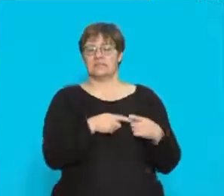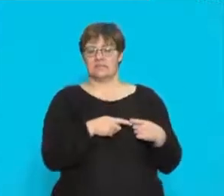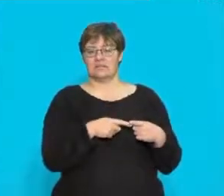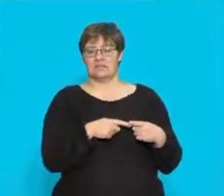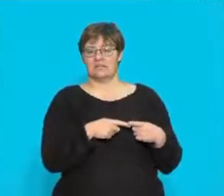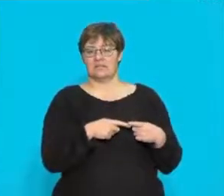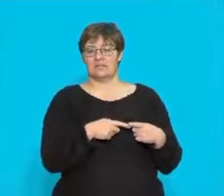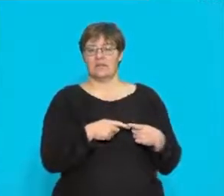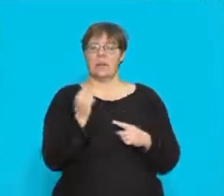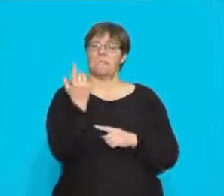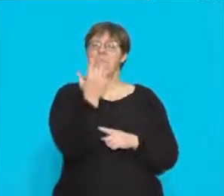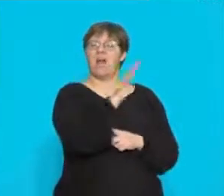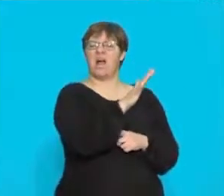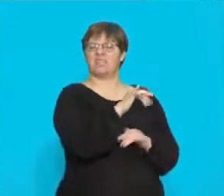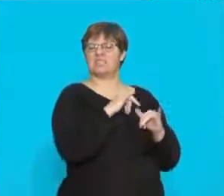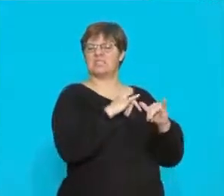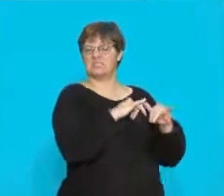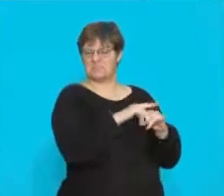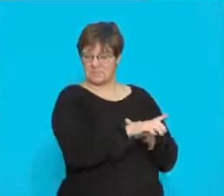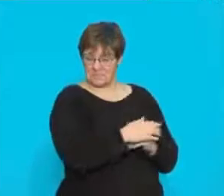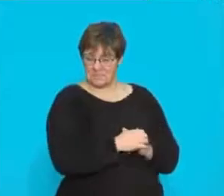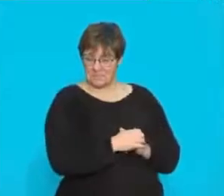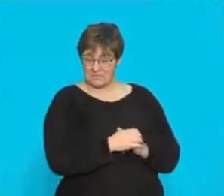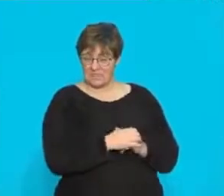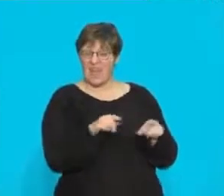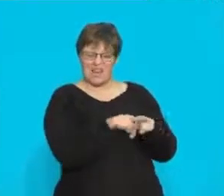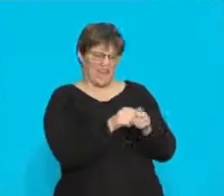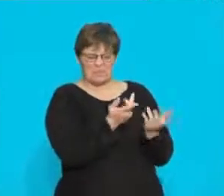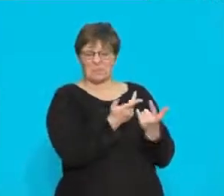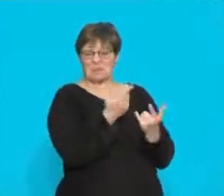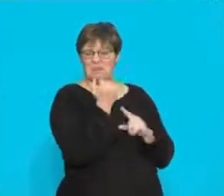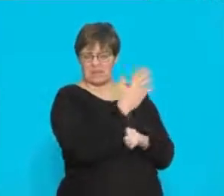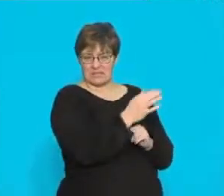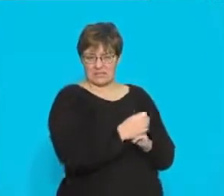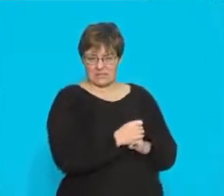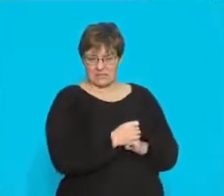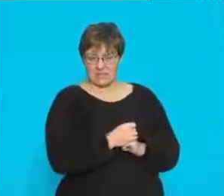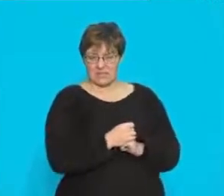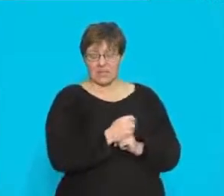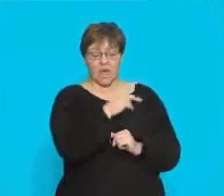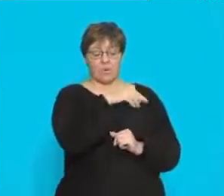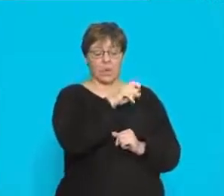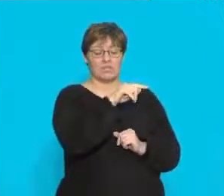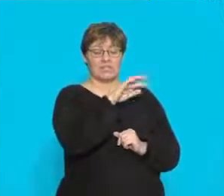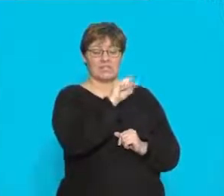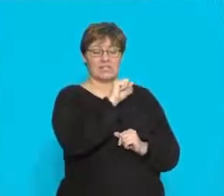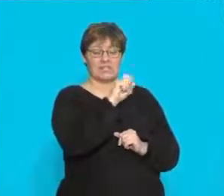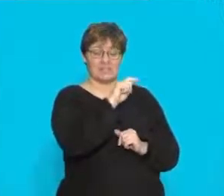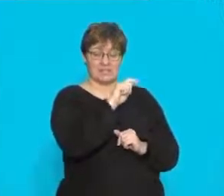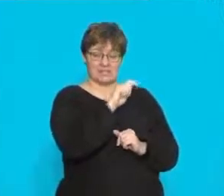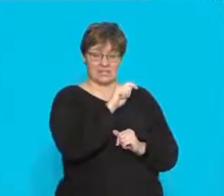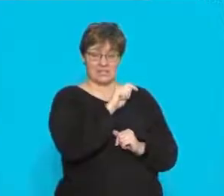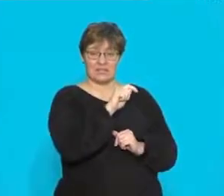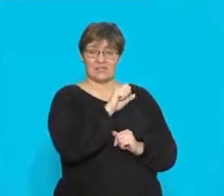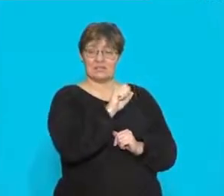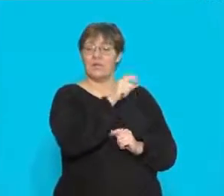off when we use the word plant-like. Now, all of the plant-like protists, we give